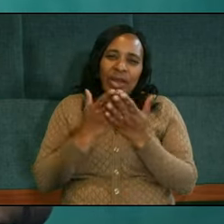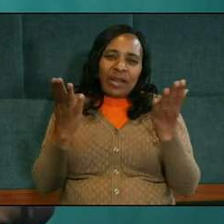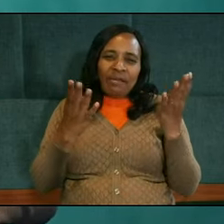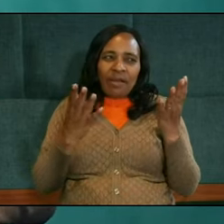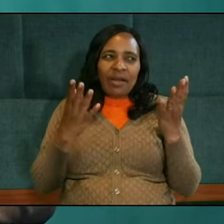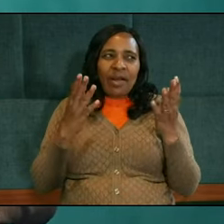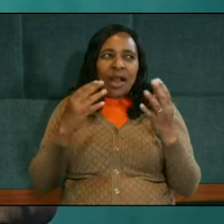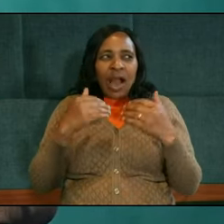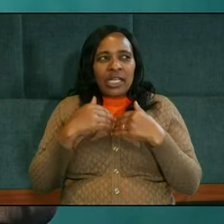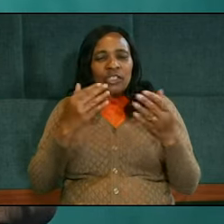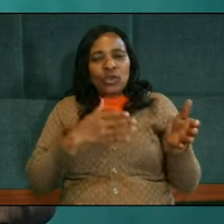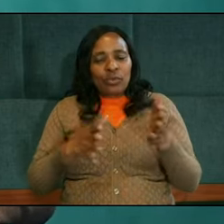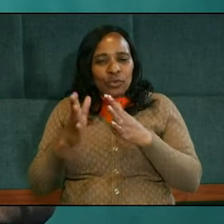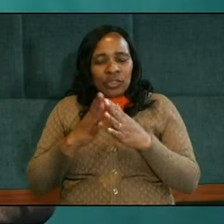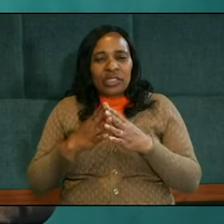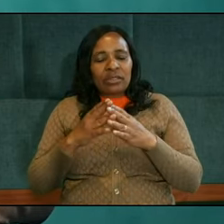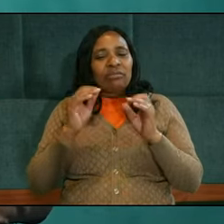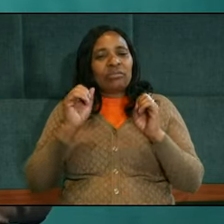got the chance,